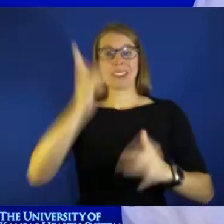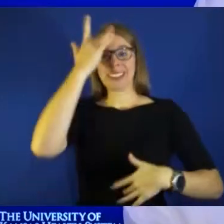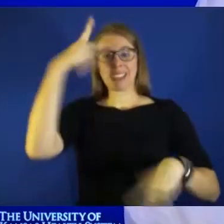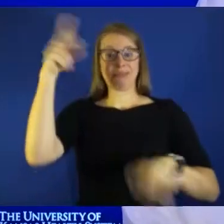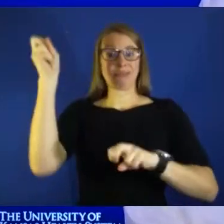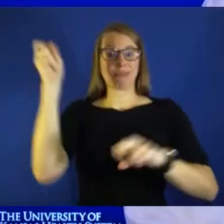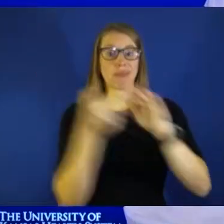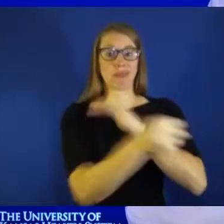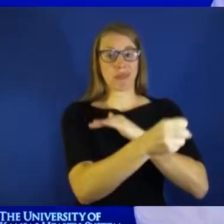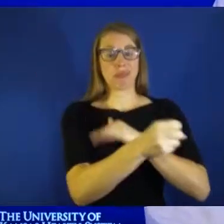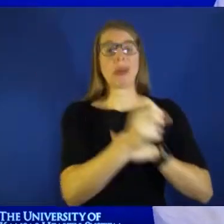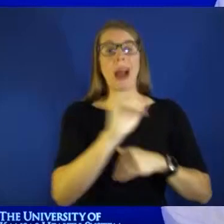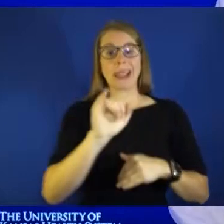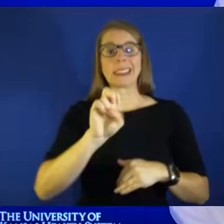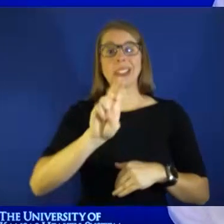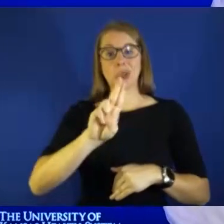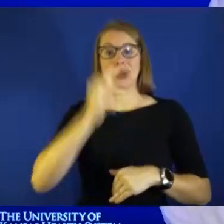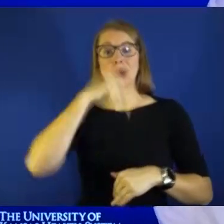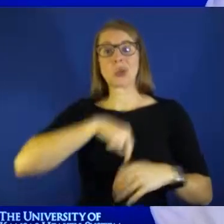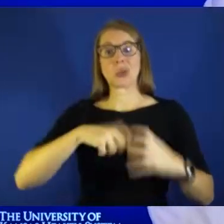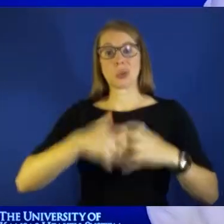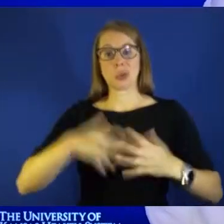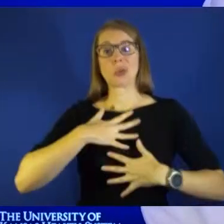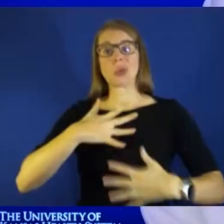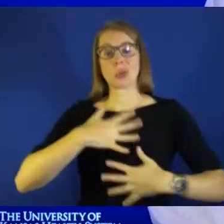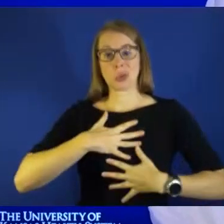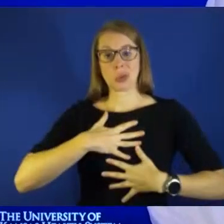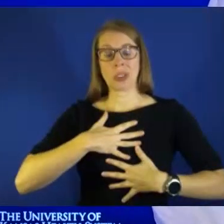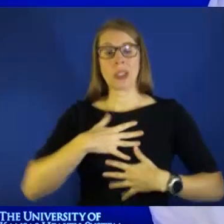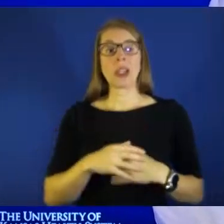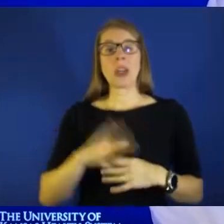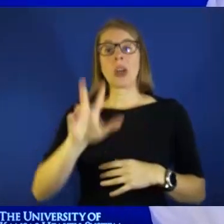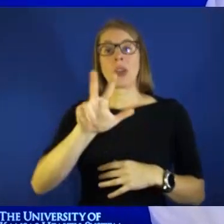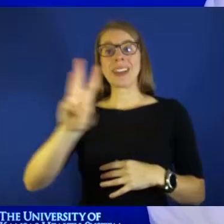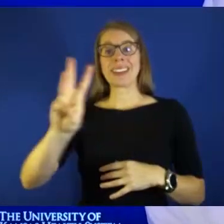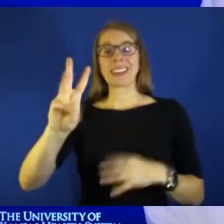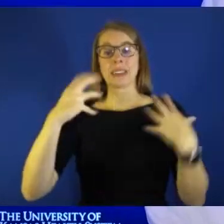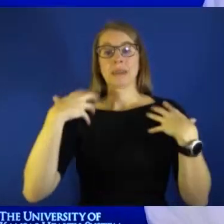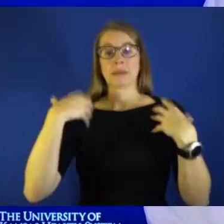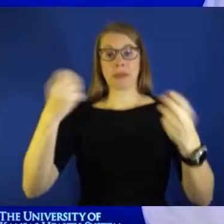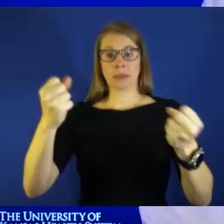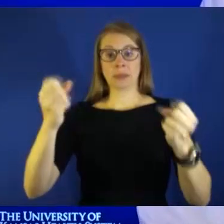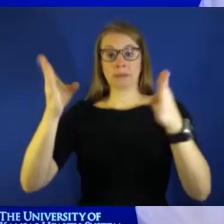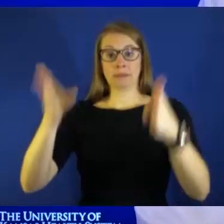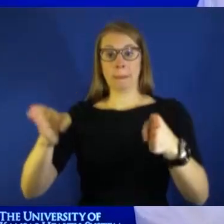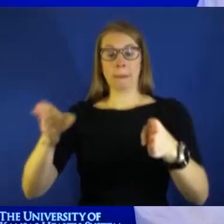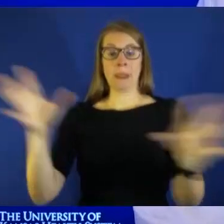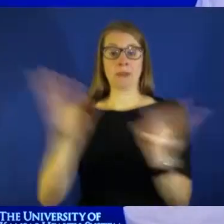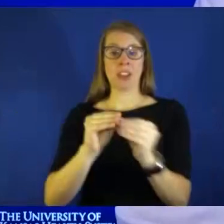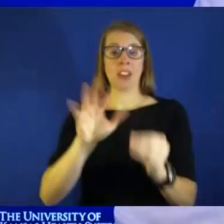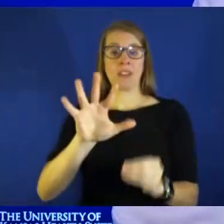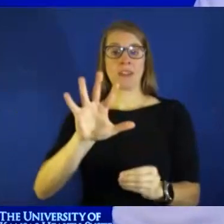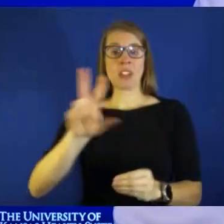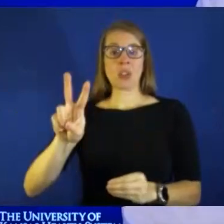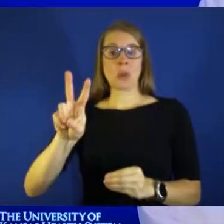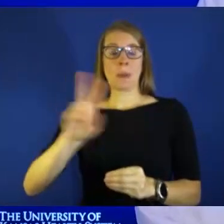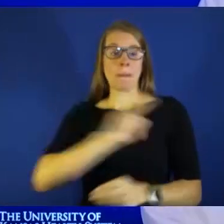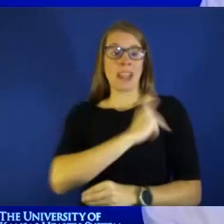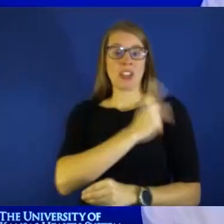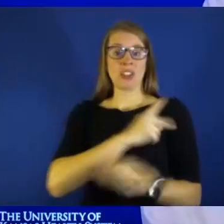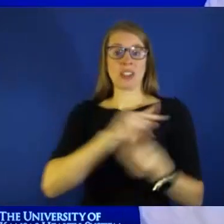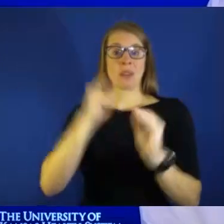on the ventilator. We still have 36 though in that recovery period, so a total of 52 patients. But overall, our numbers are down.